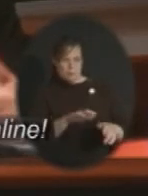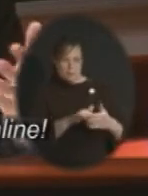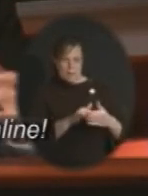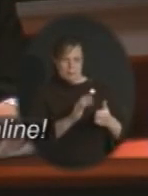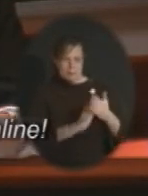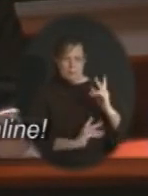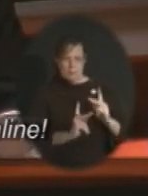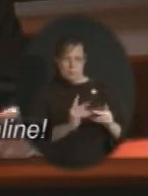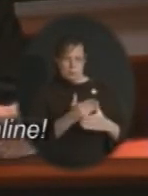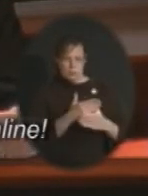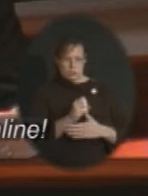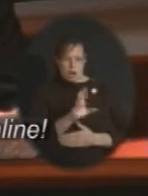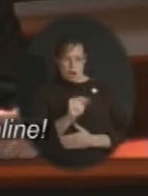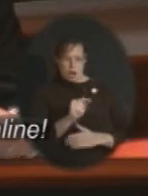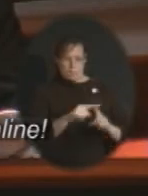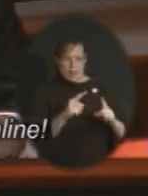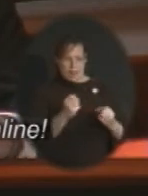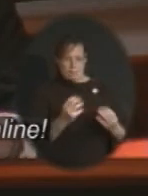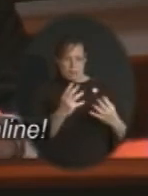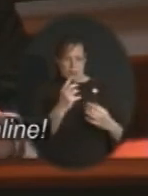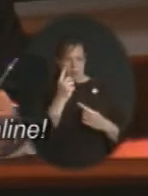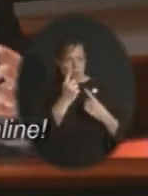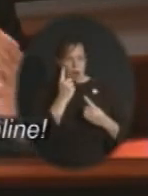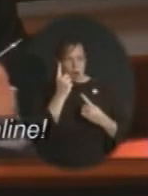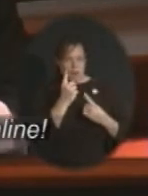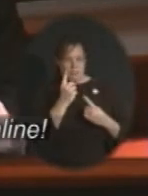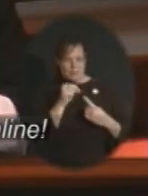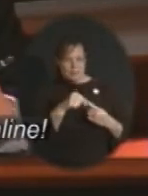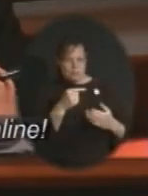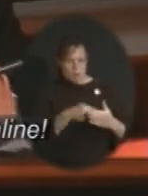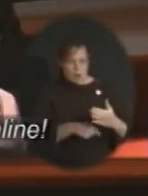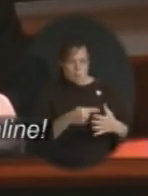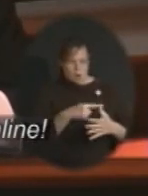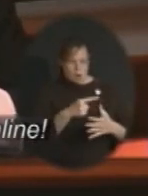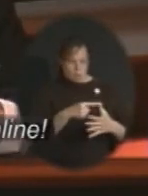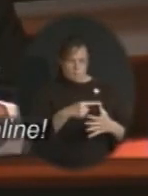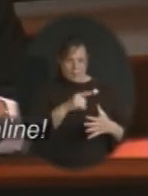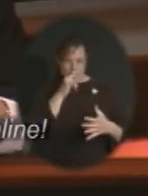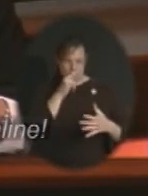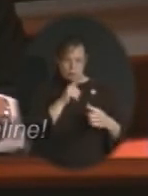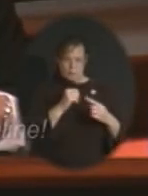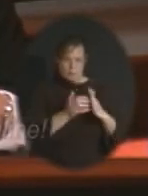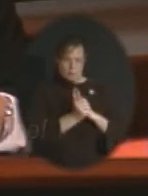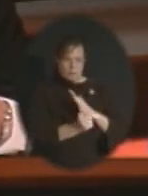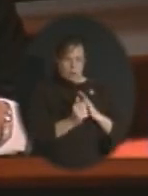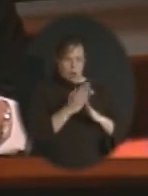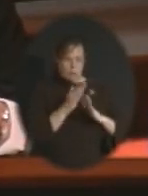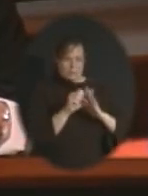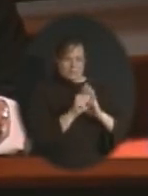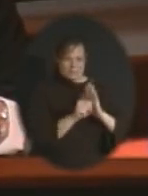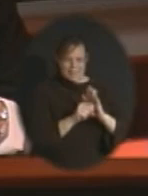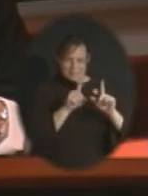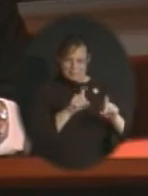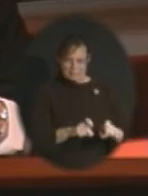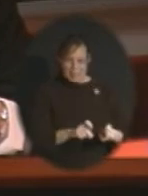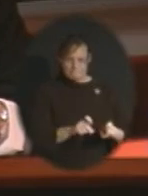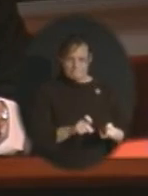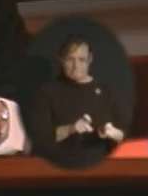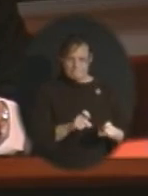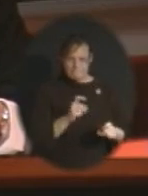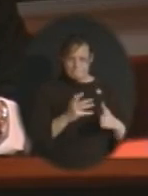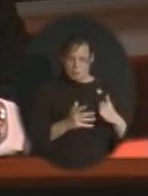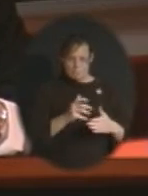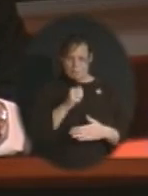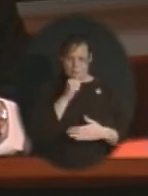some people would share out, but how many of you thought of, this is what I want. I want my kid to be proficient on the state exam. It